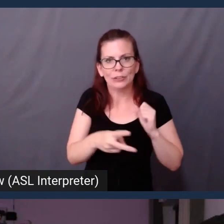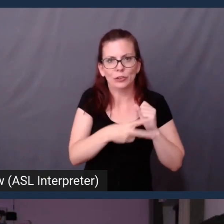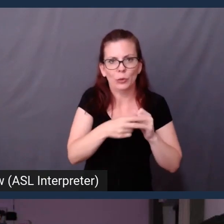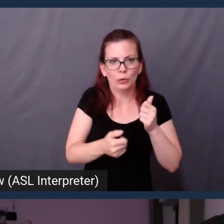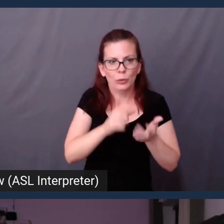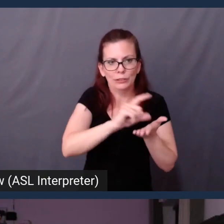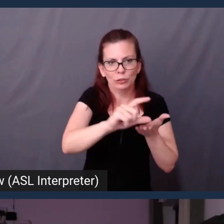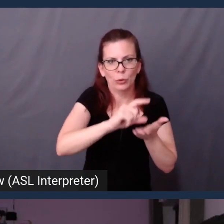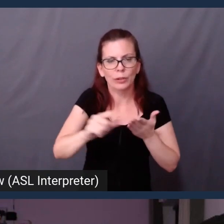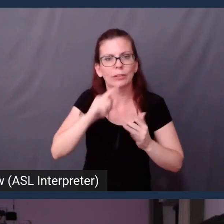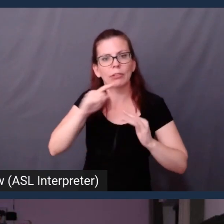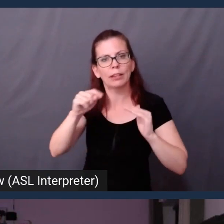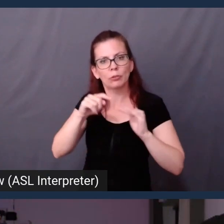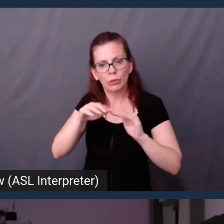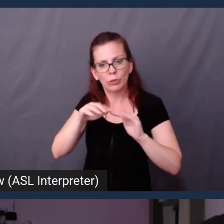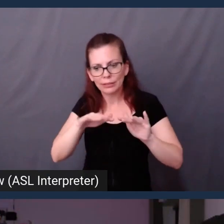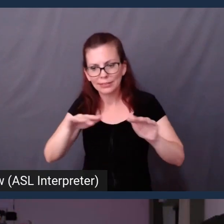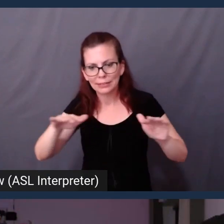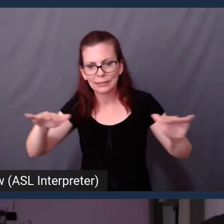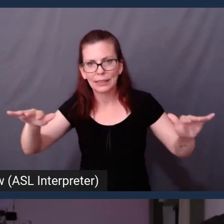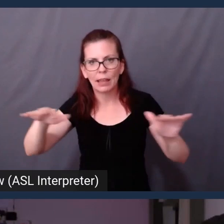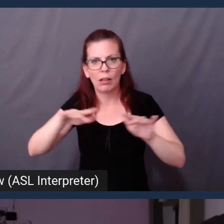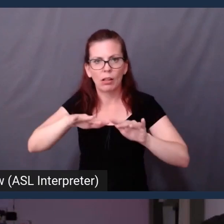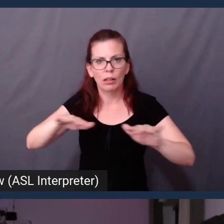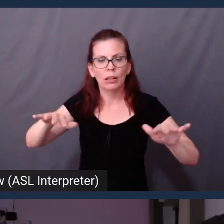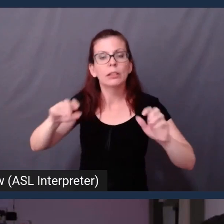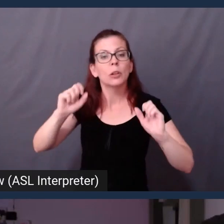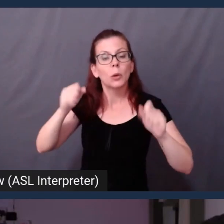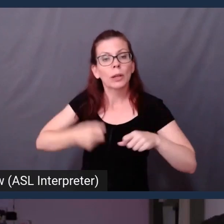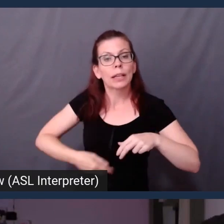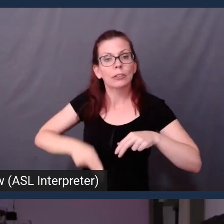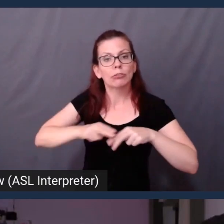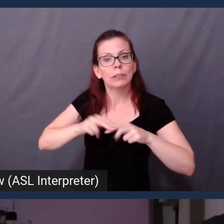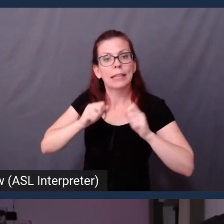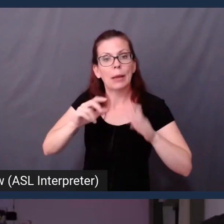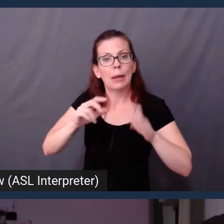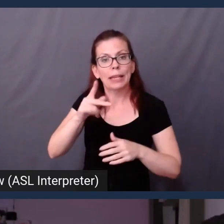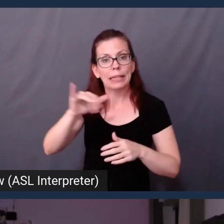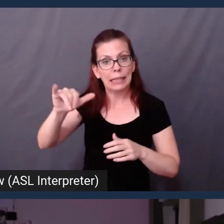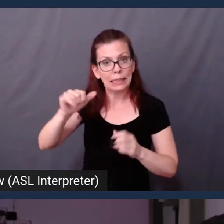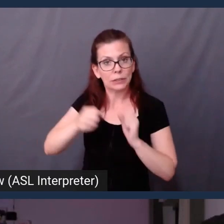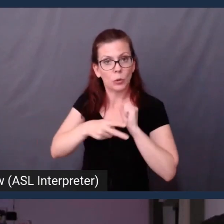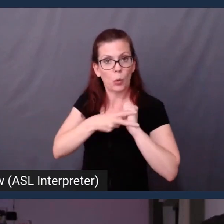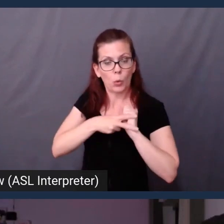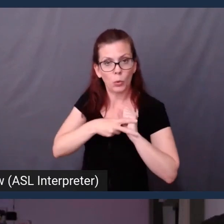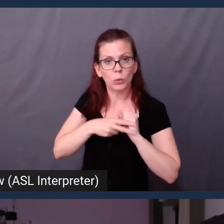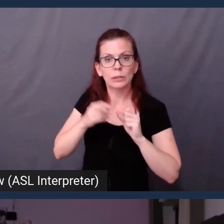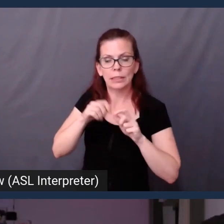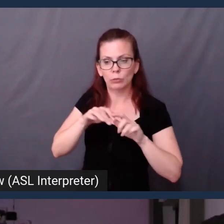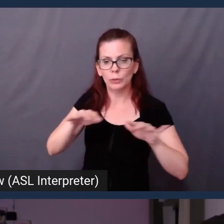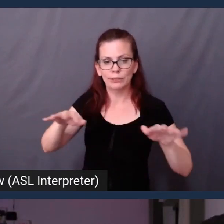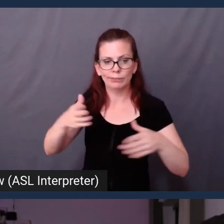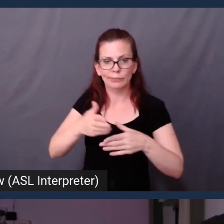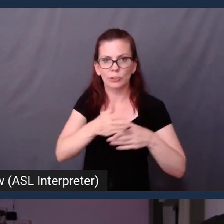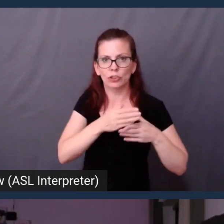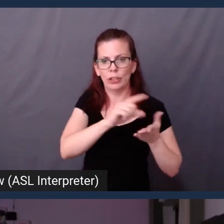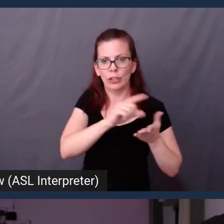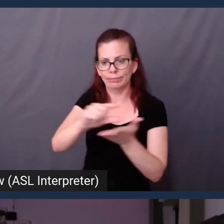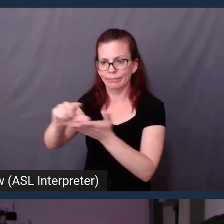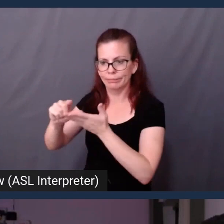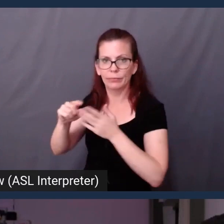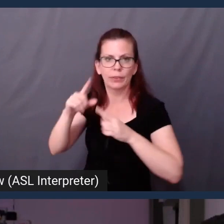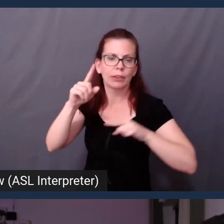horizontal scalability for clusters. So I can increase amount of keys I can hold by just distributing them across a variety of